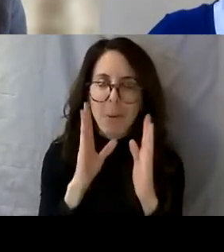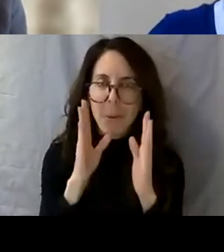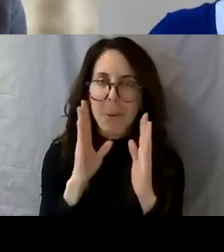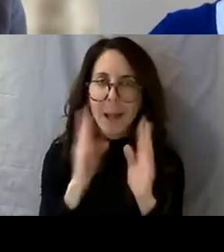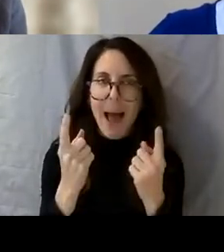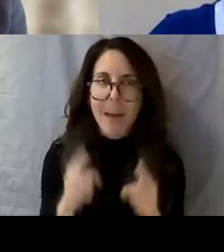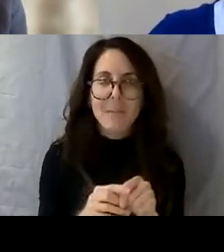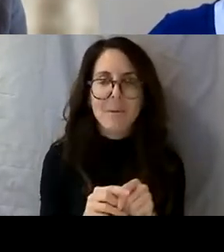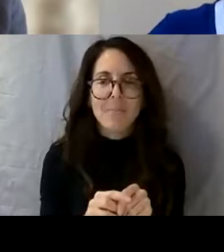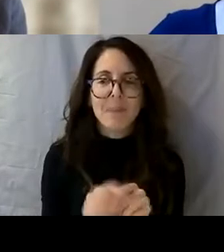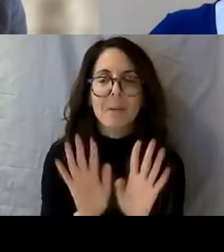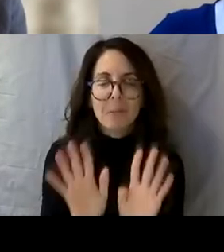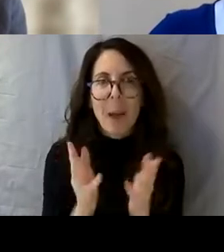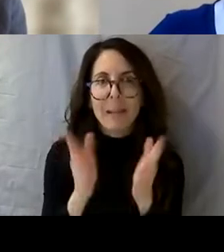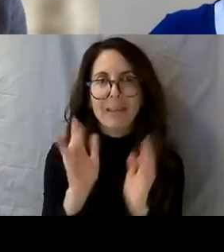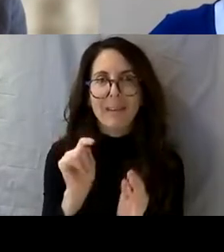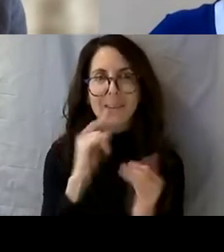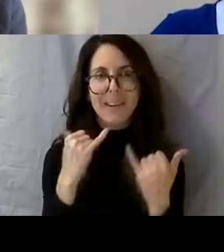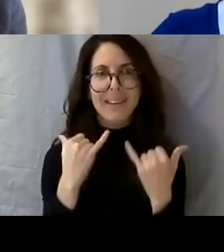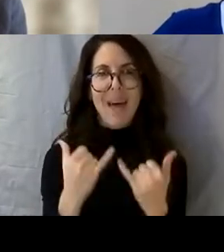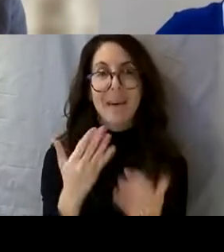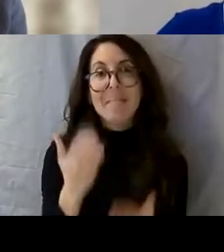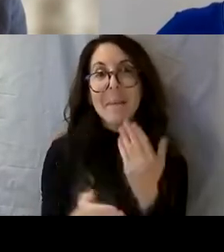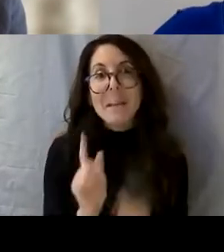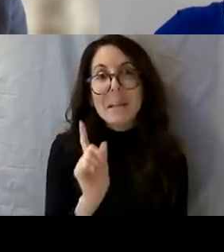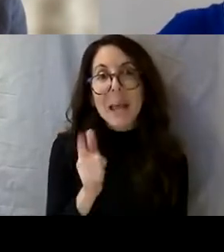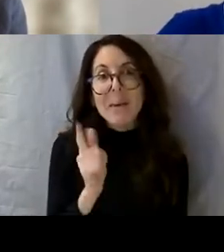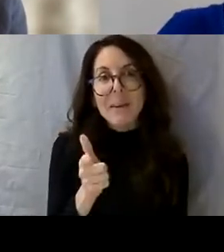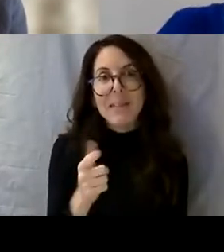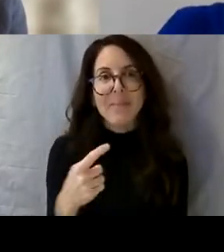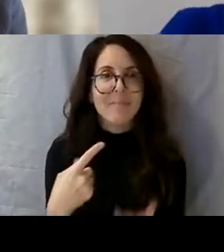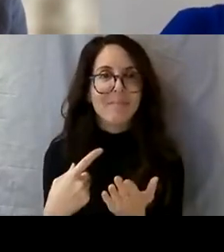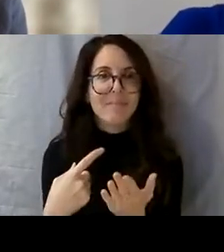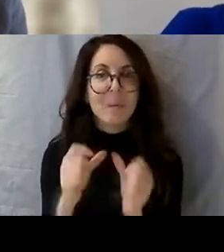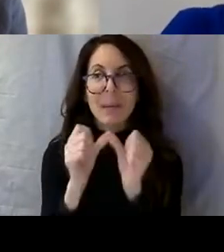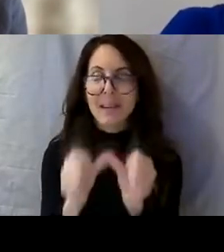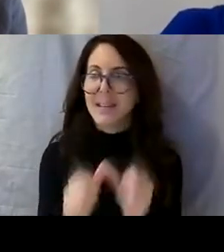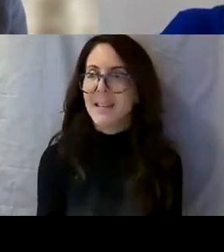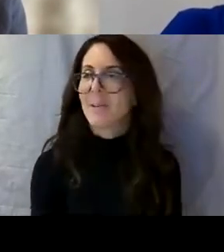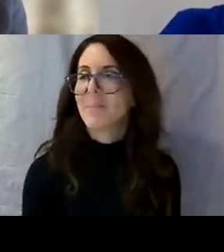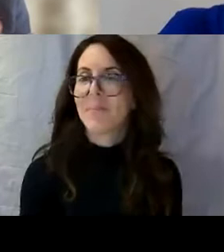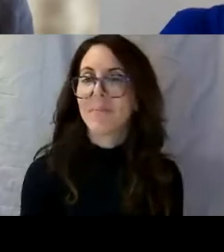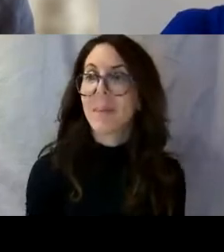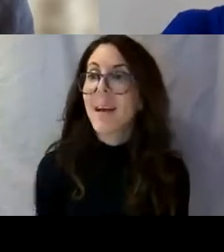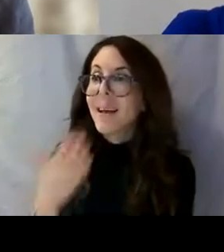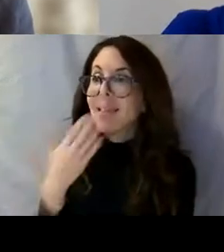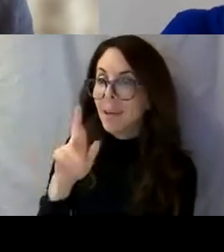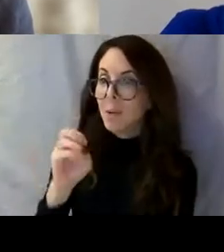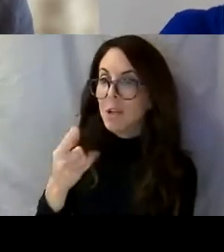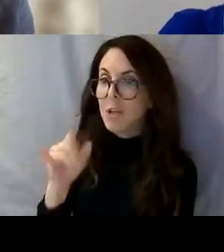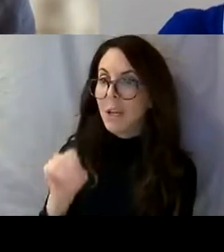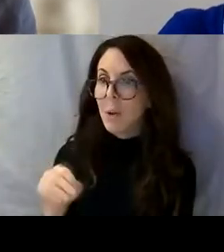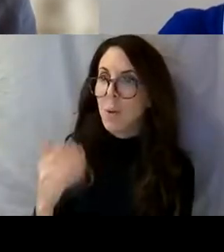for now, and then maybe we can continue later. Well, thank you, Regine. That's a lot. That